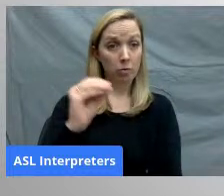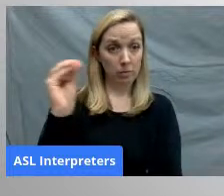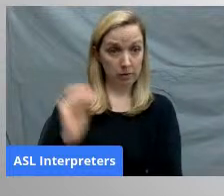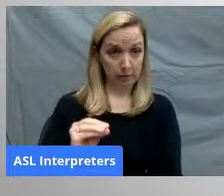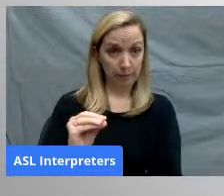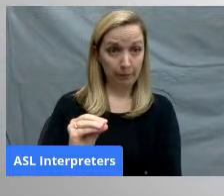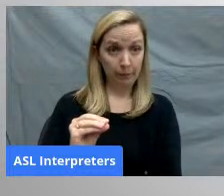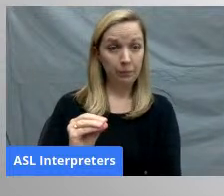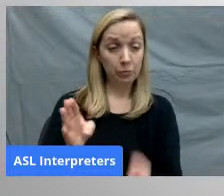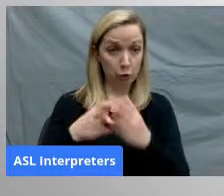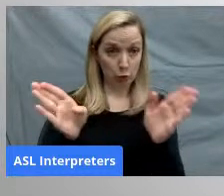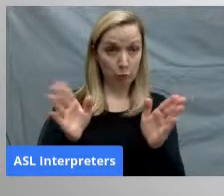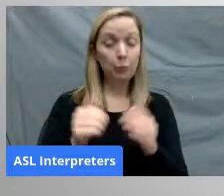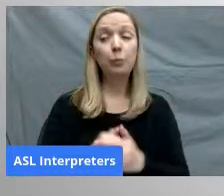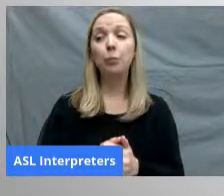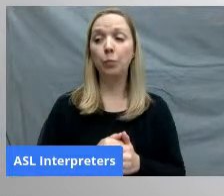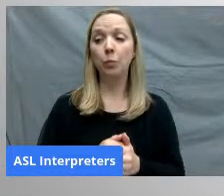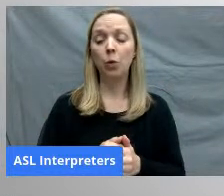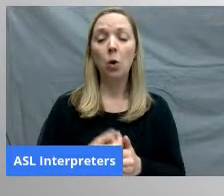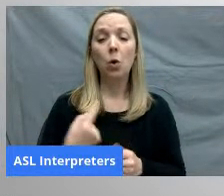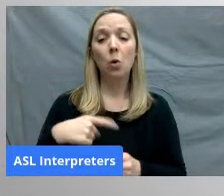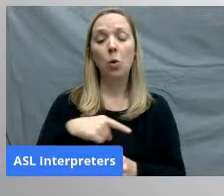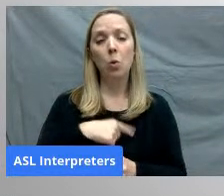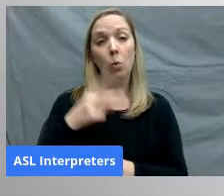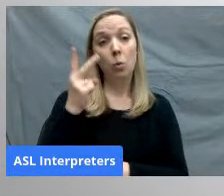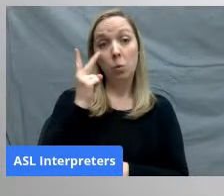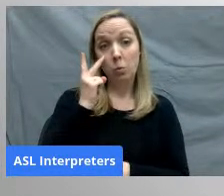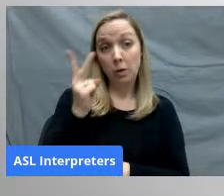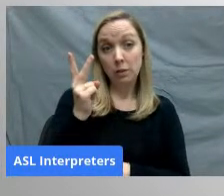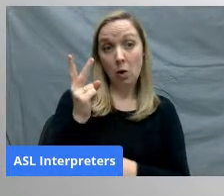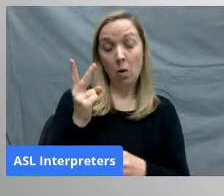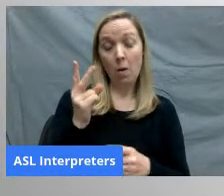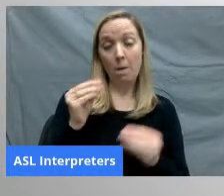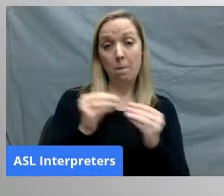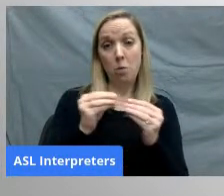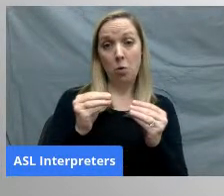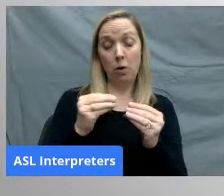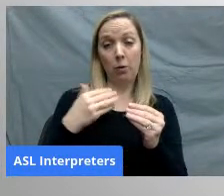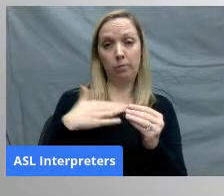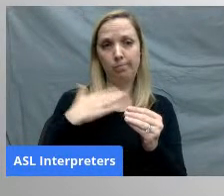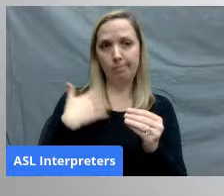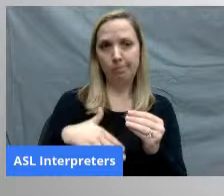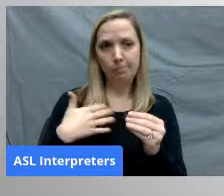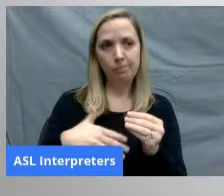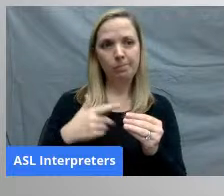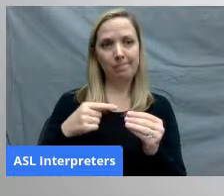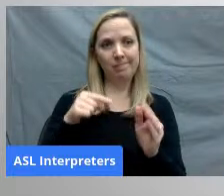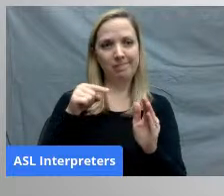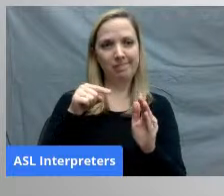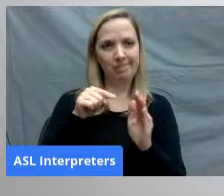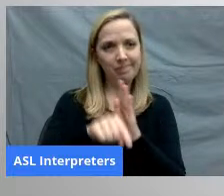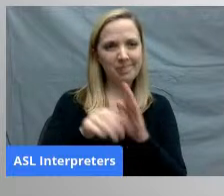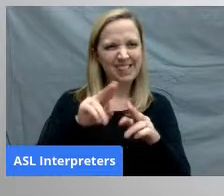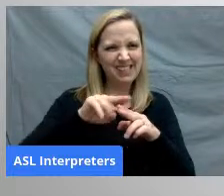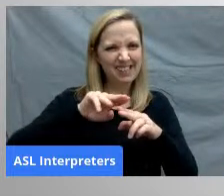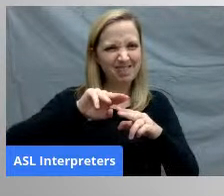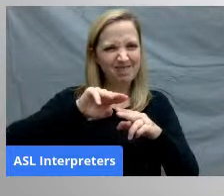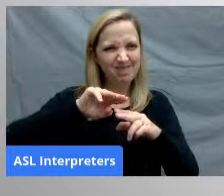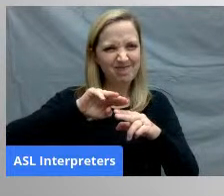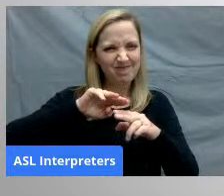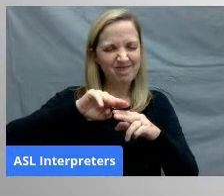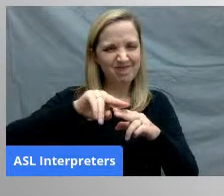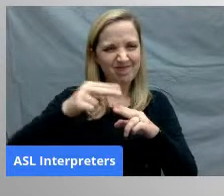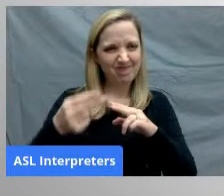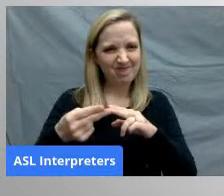a more significant decrease in the kindergarten through fifth environment,